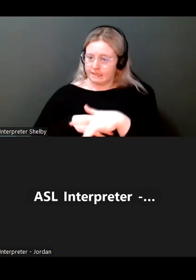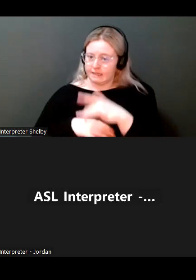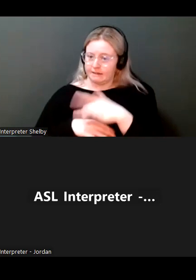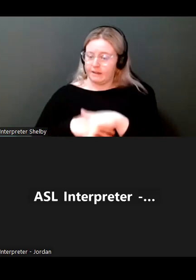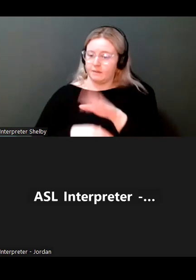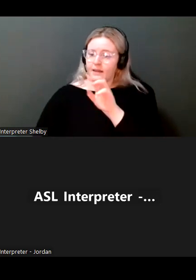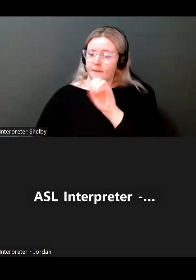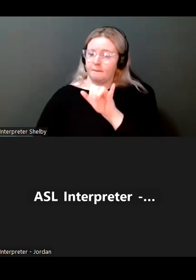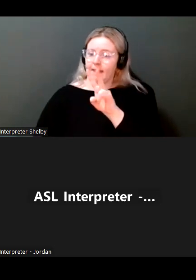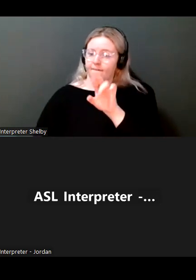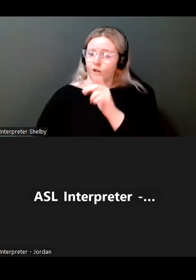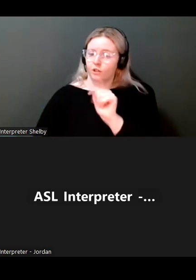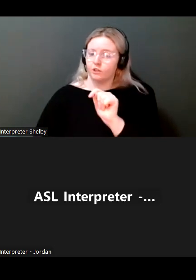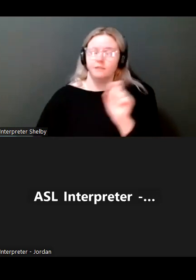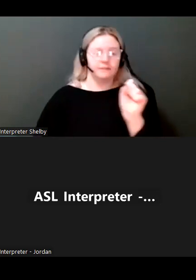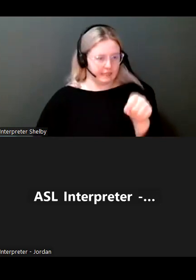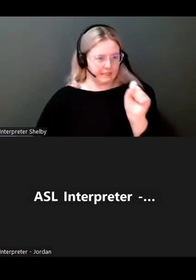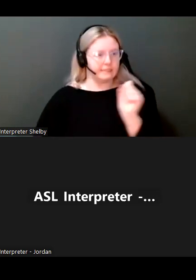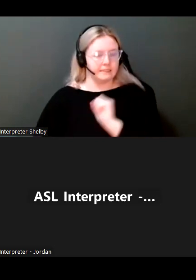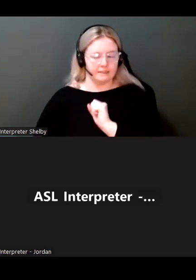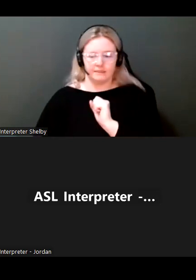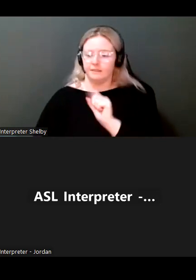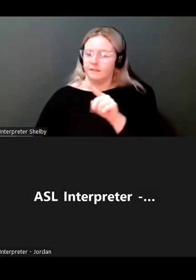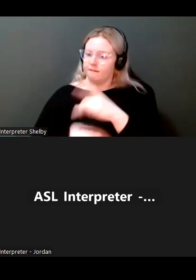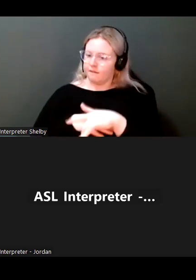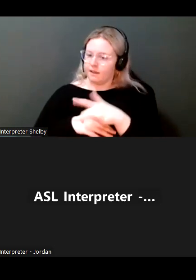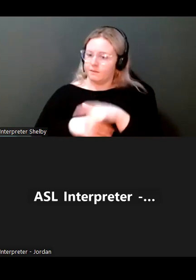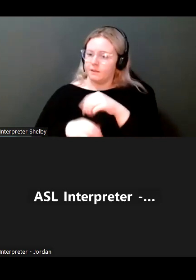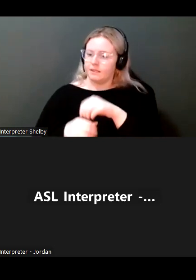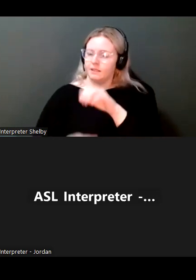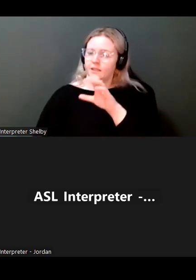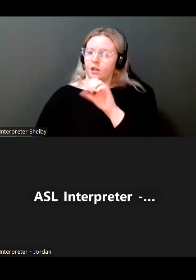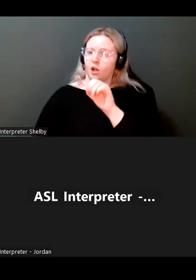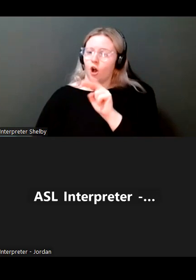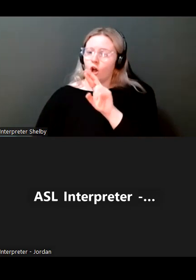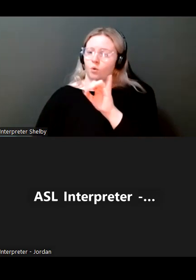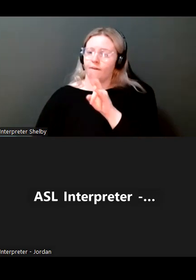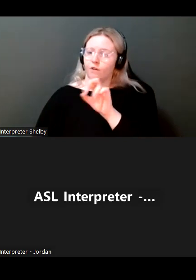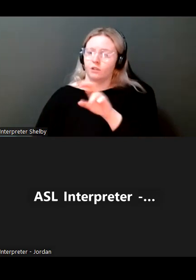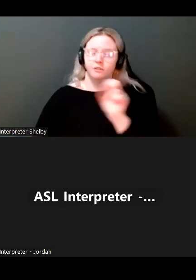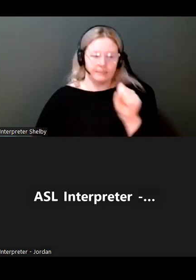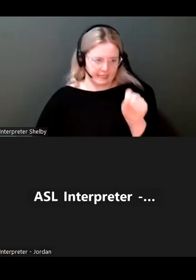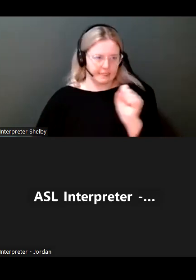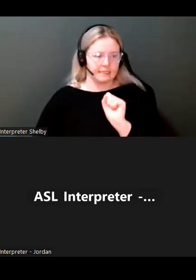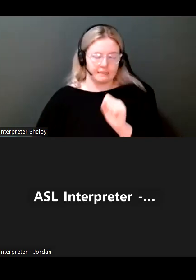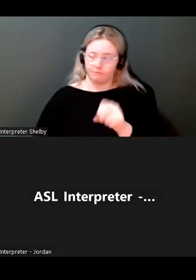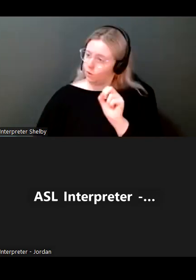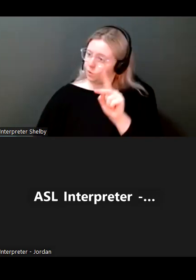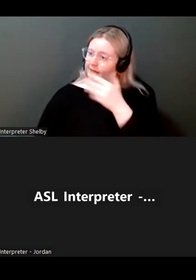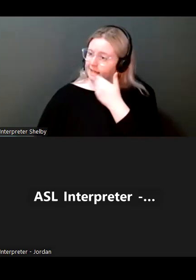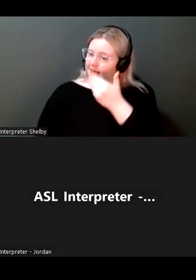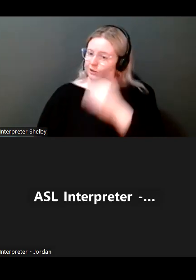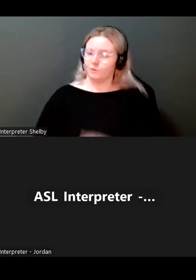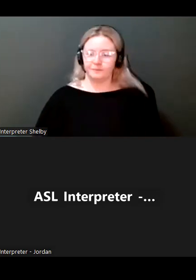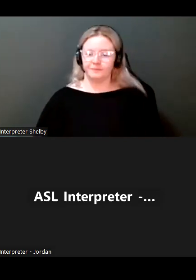Bayvert? Yes, it is. Is it available in Conn River? Yes, it is. Okay, thank you so